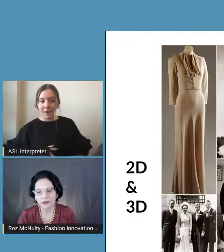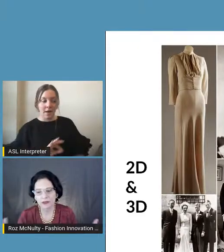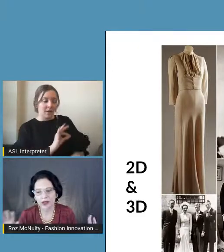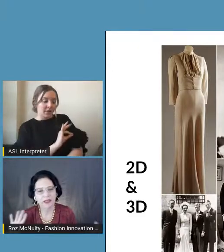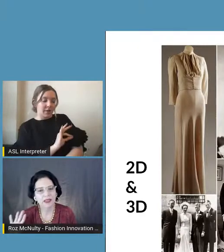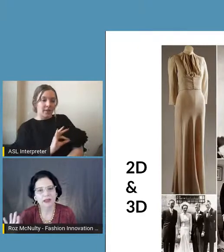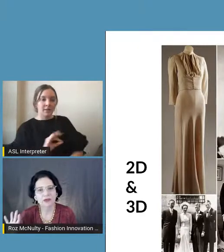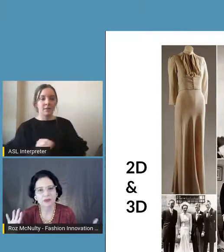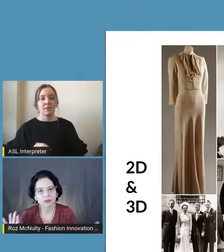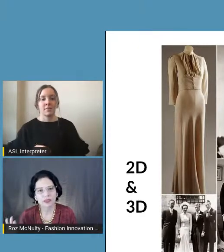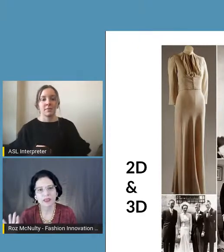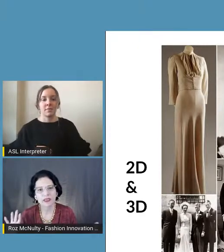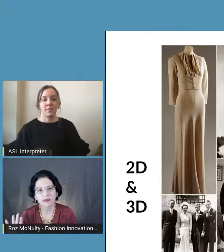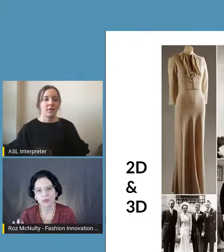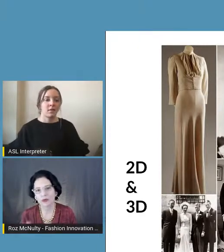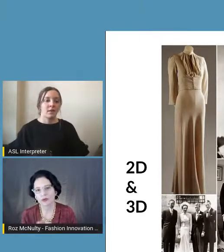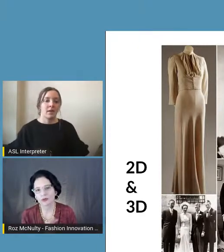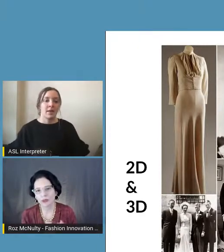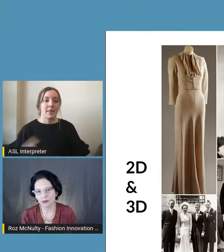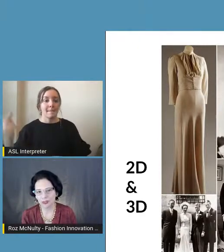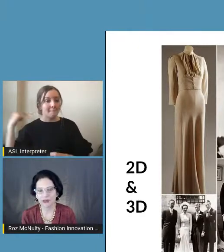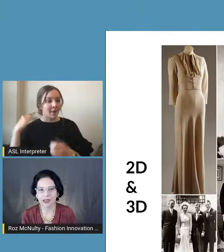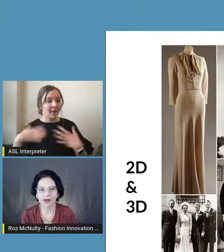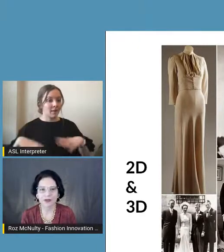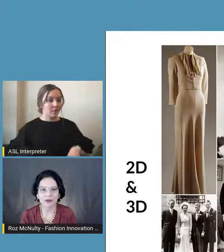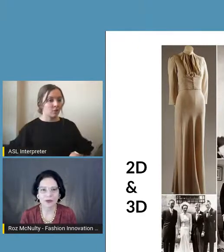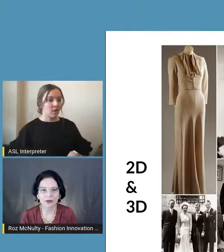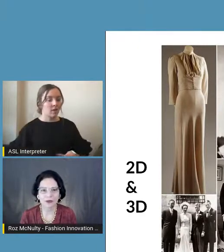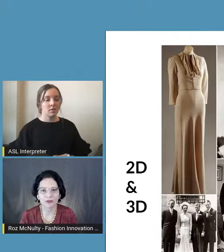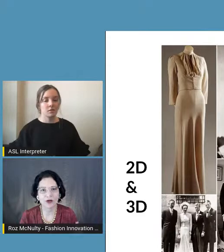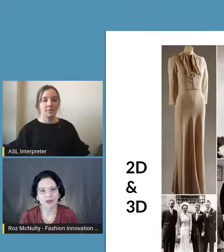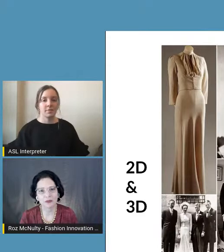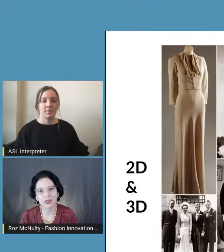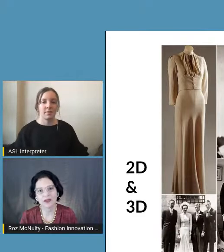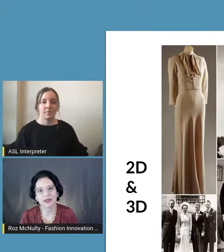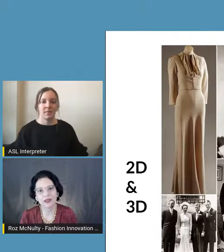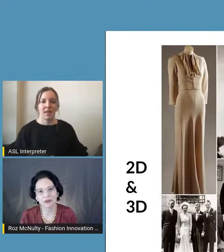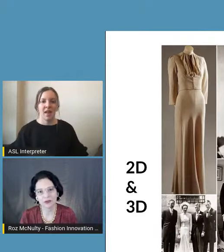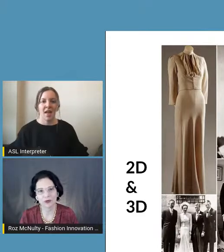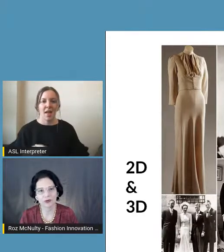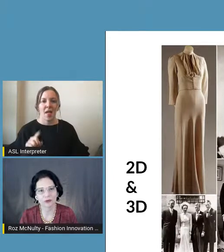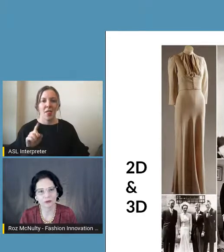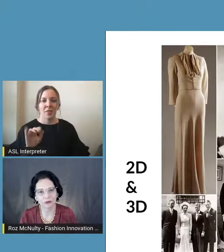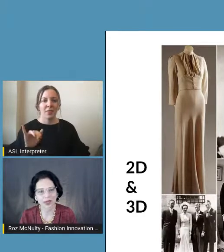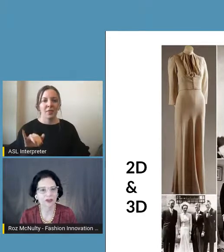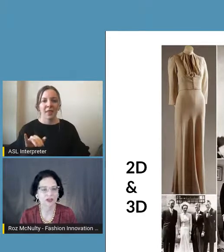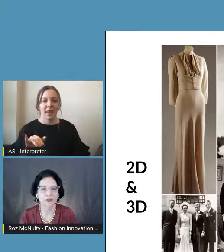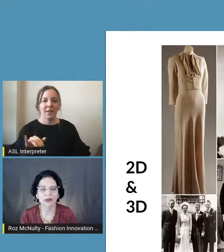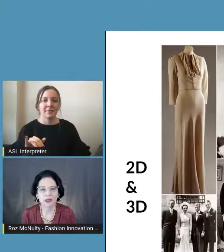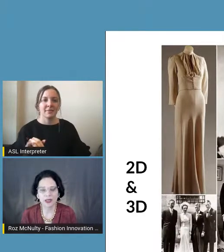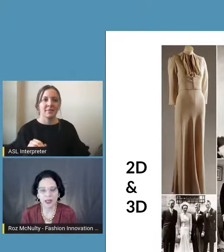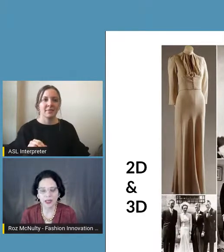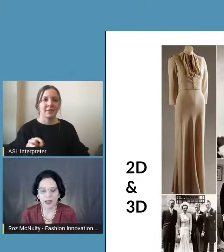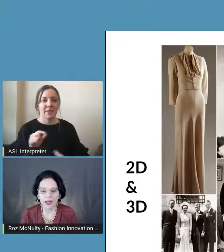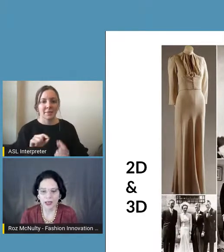And I think these are really important details of documenting historical